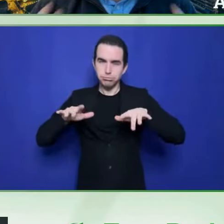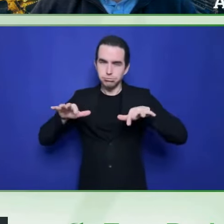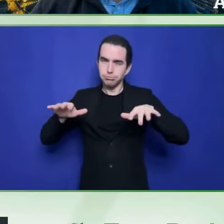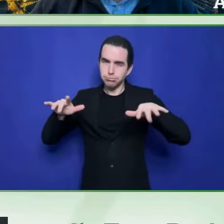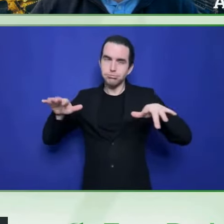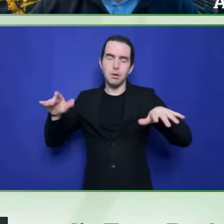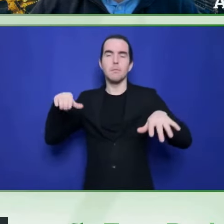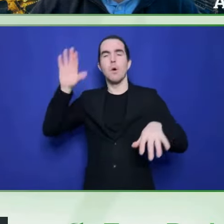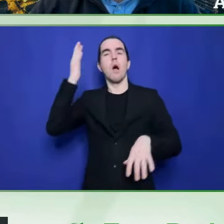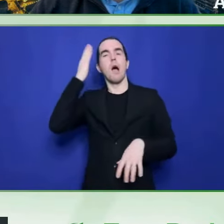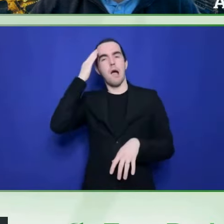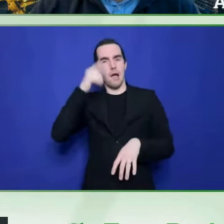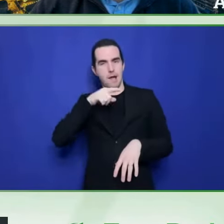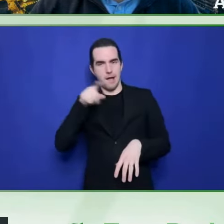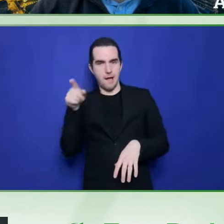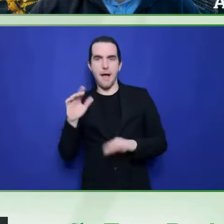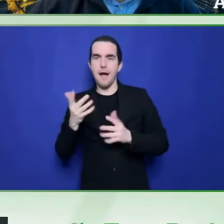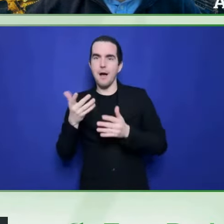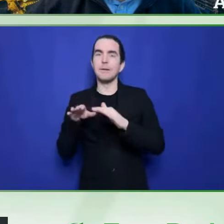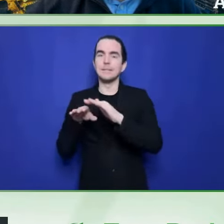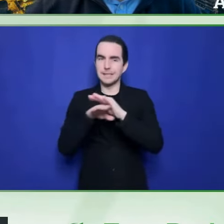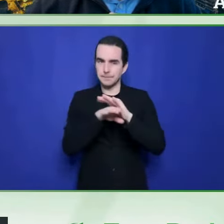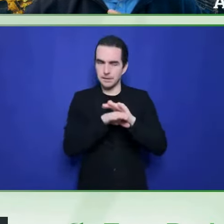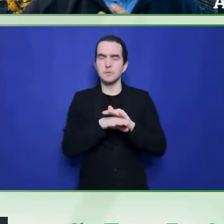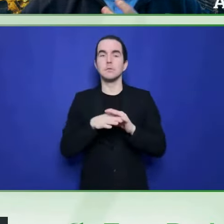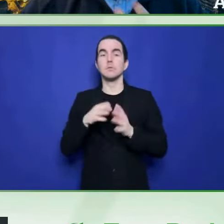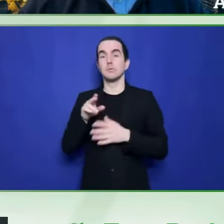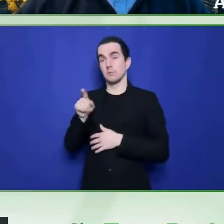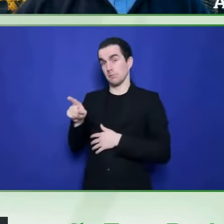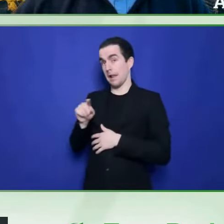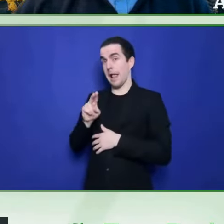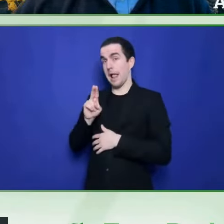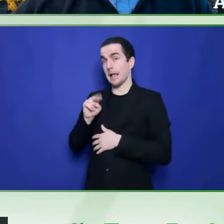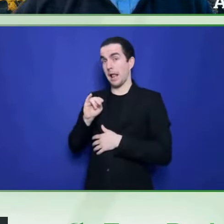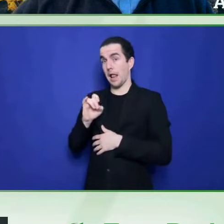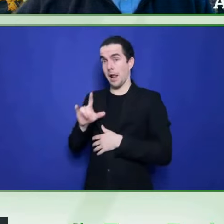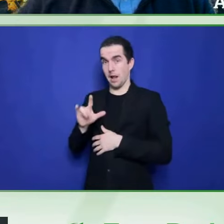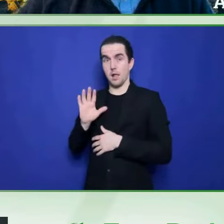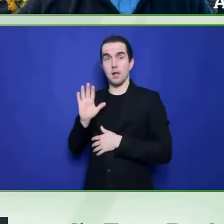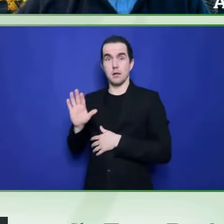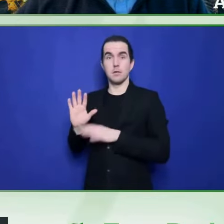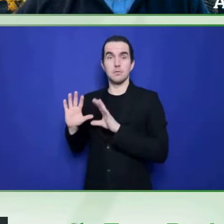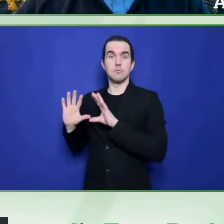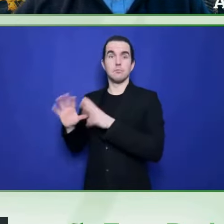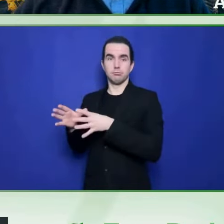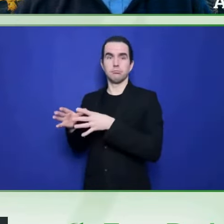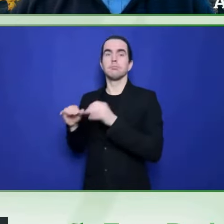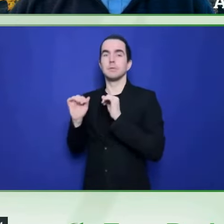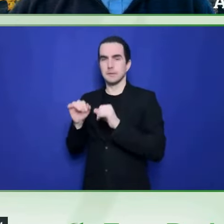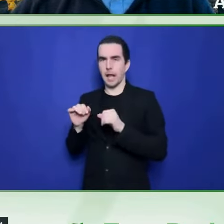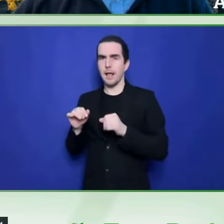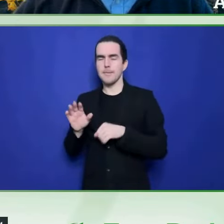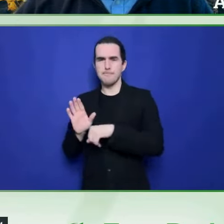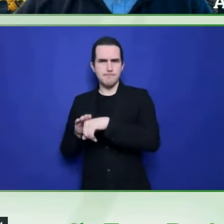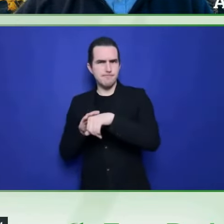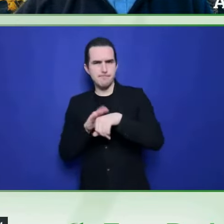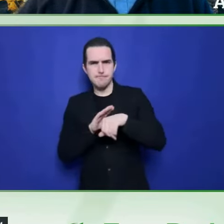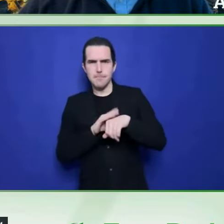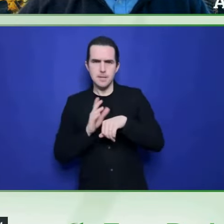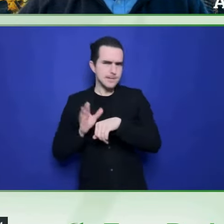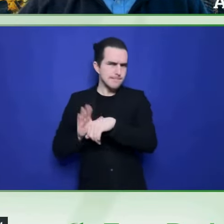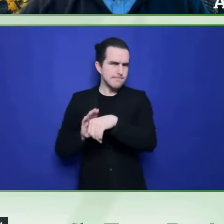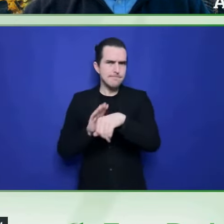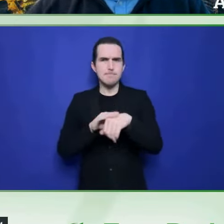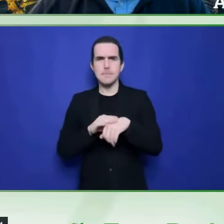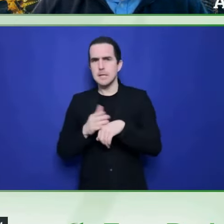But it still can be done. And I'm very conscious of some of the privacy consequences of what I'm about to